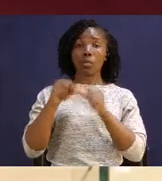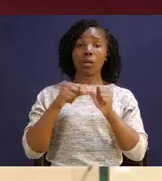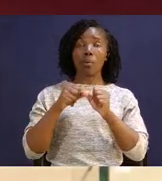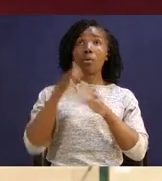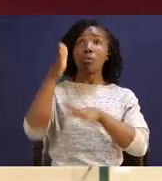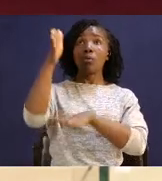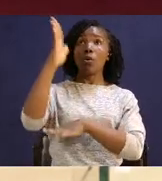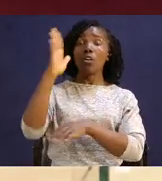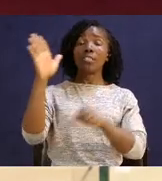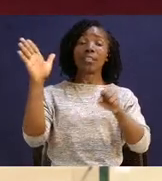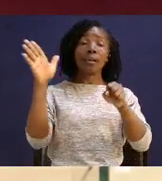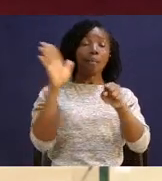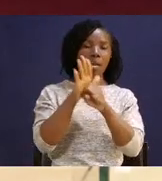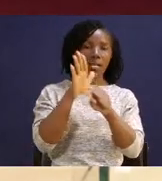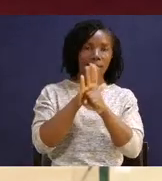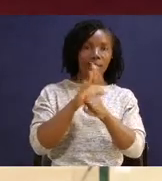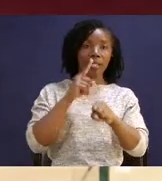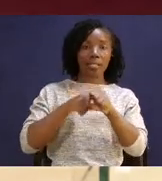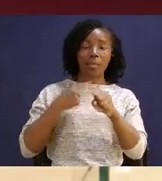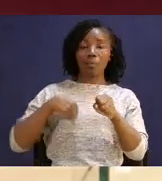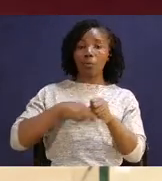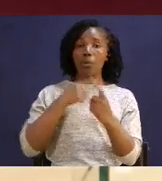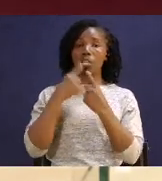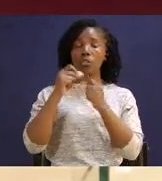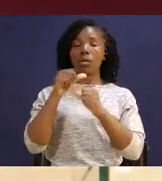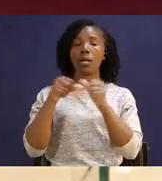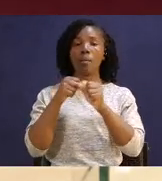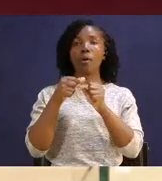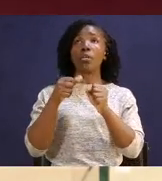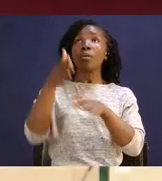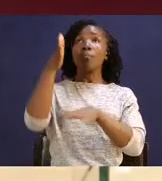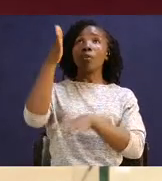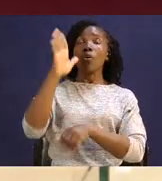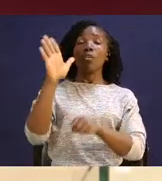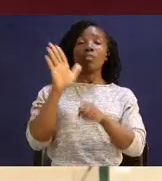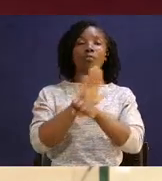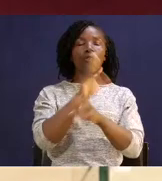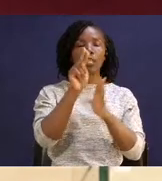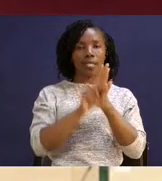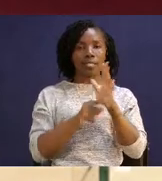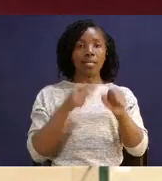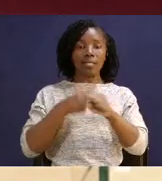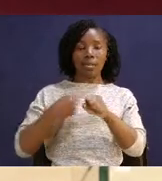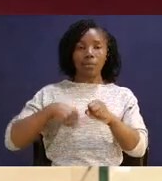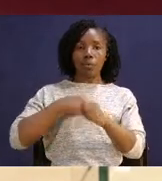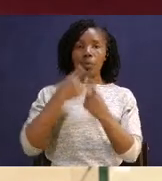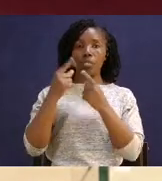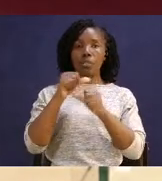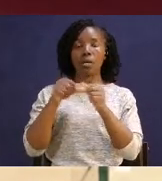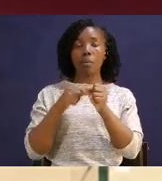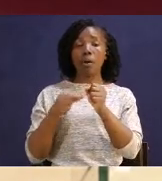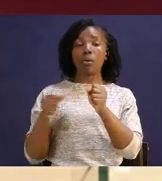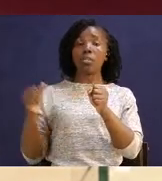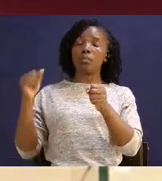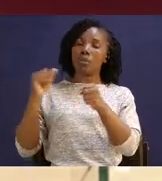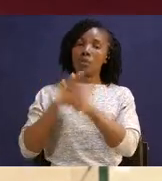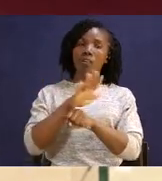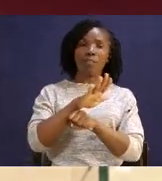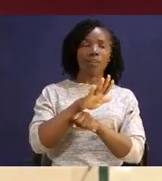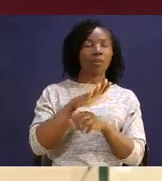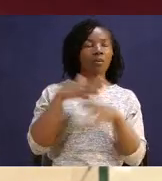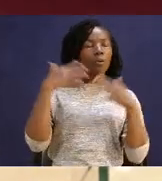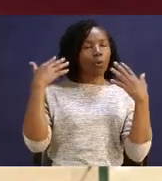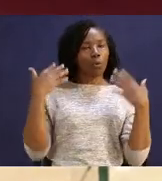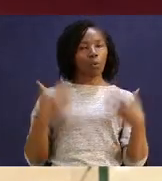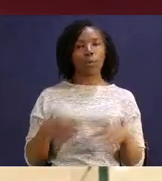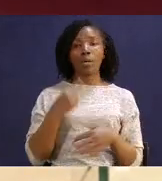God, when we talk of the fullness of God, when we talk of the overflow, my God, it is only our faith that restricts